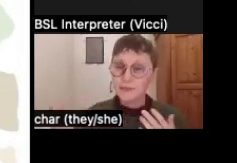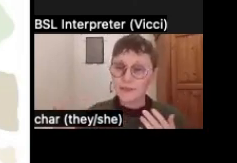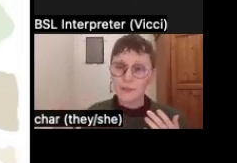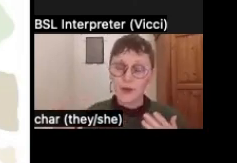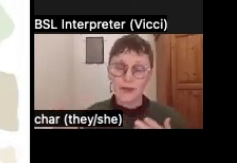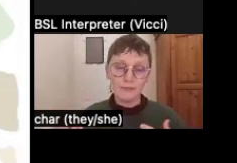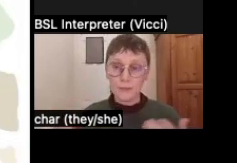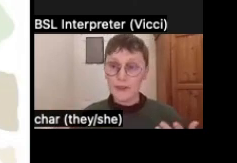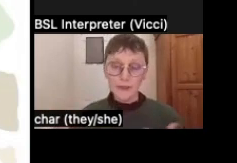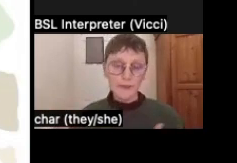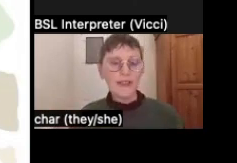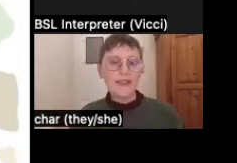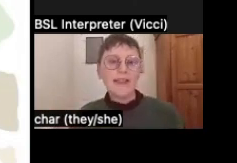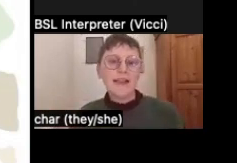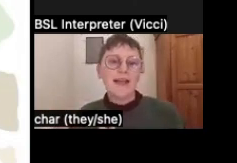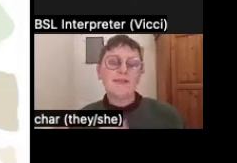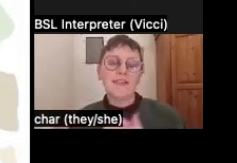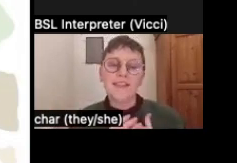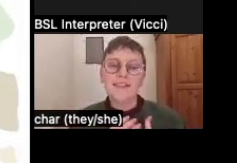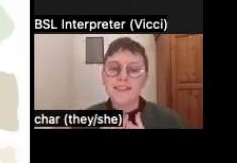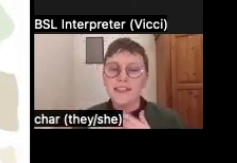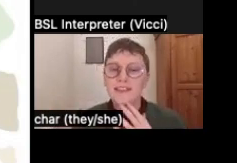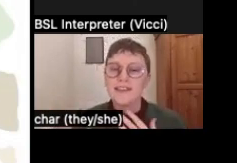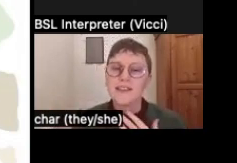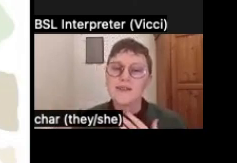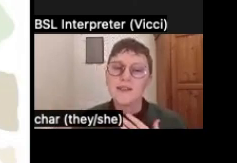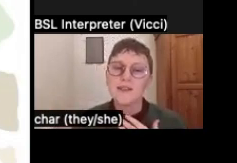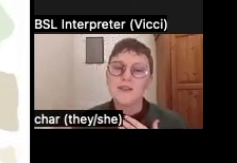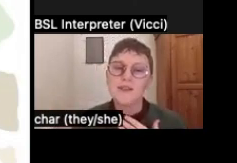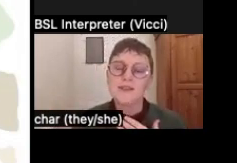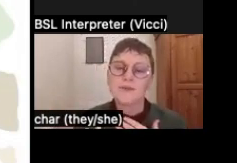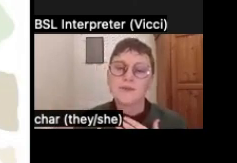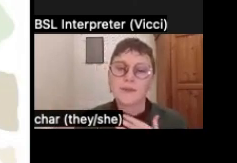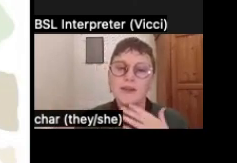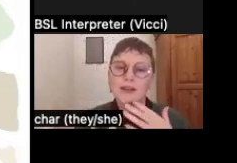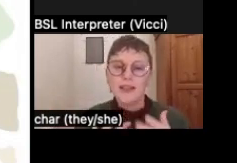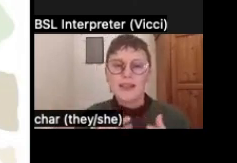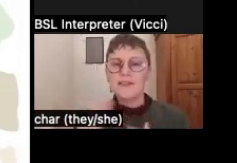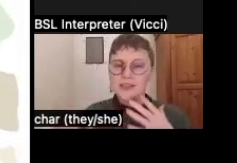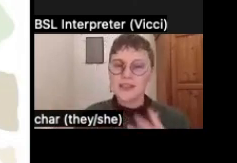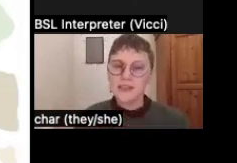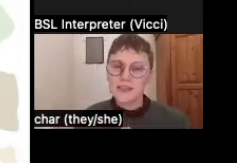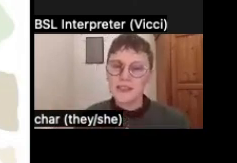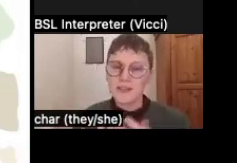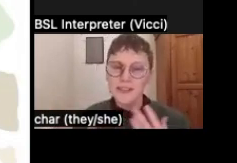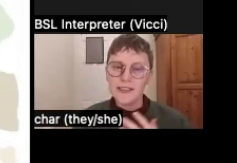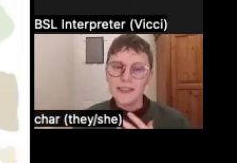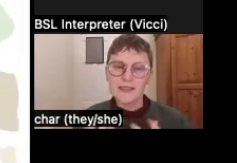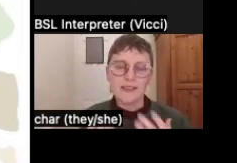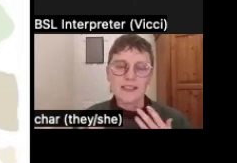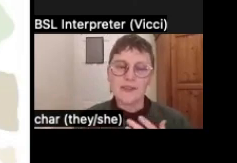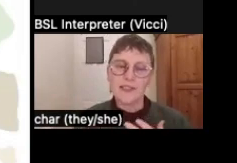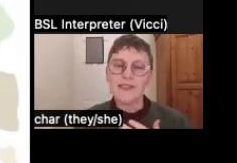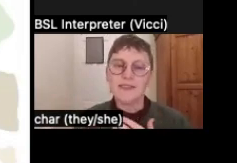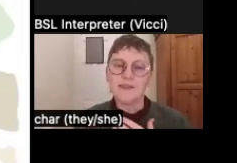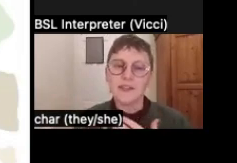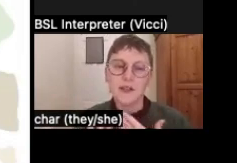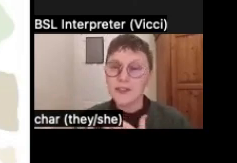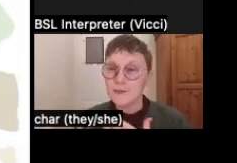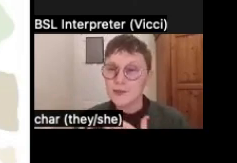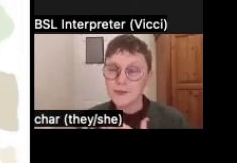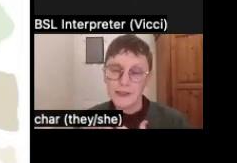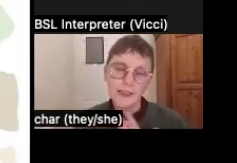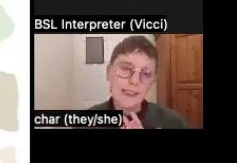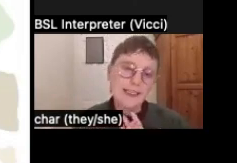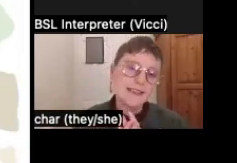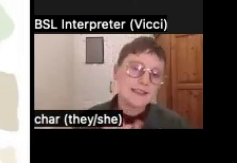them when you do. So each section is going to include some kind of discussion of ideas, some examination of the